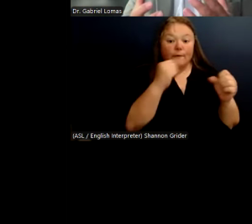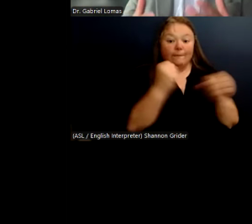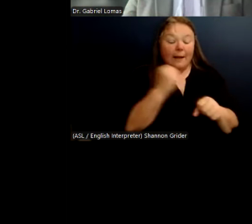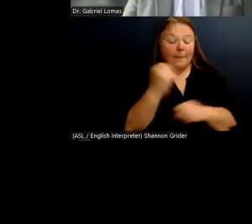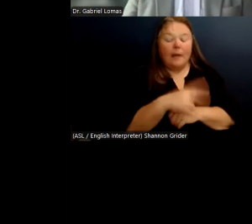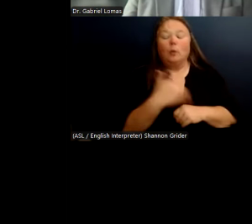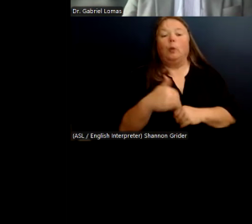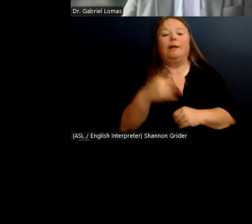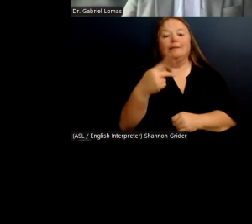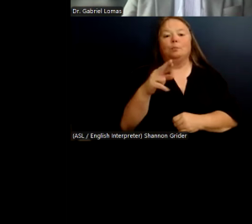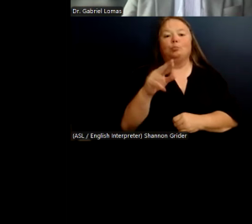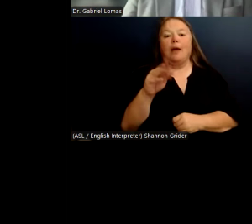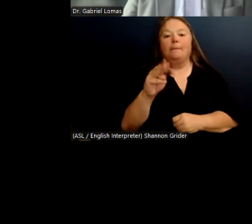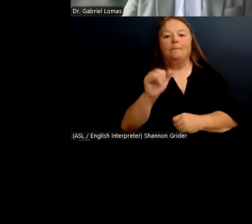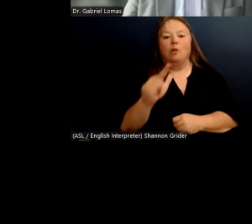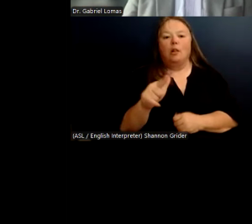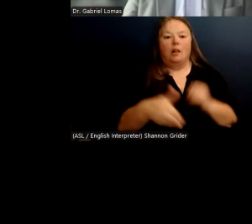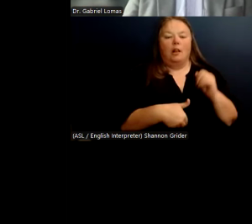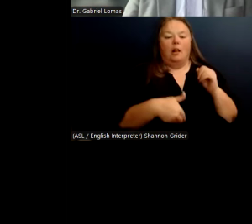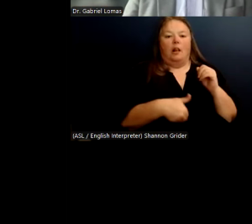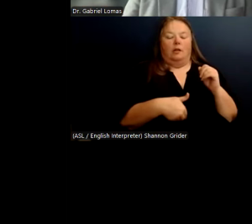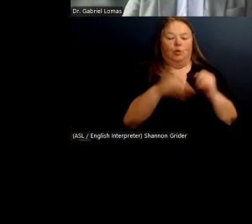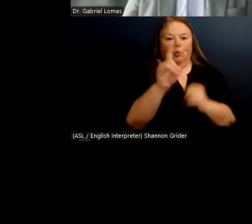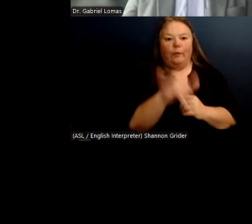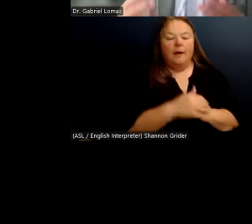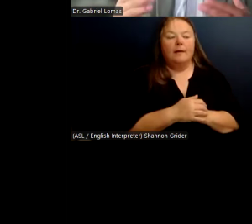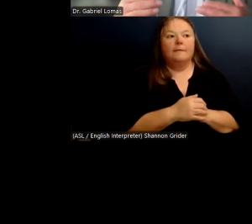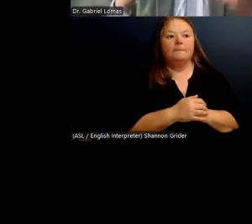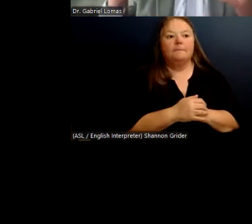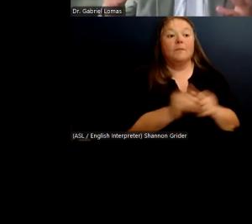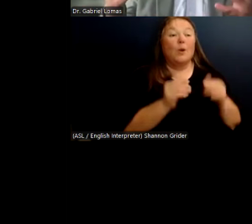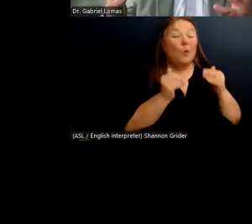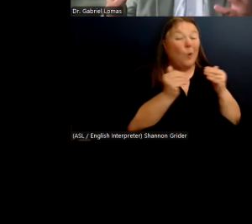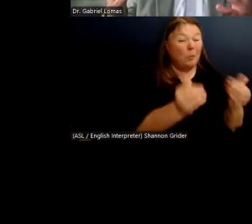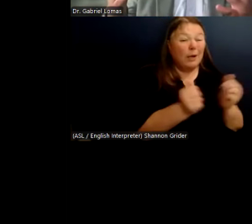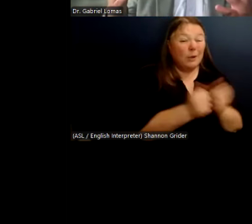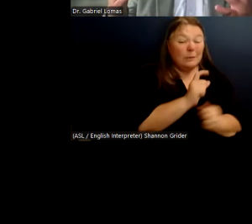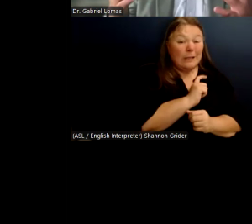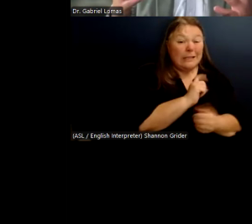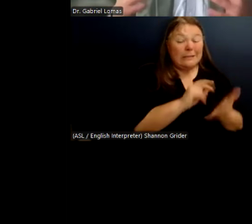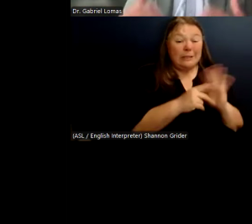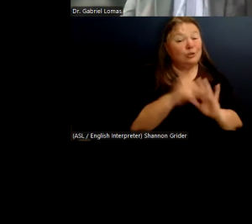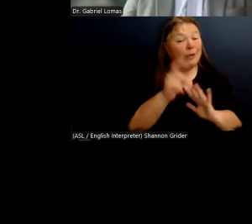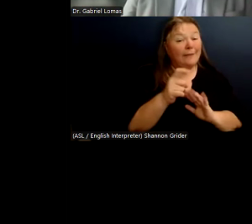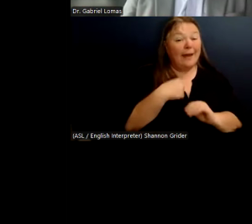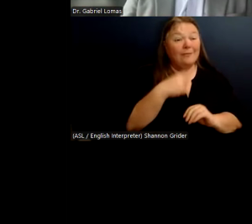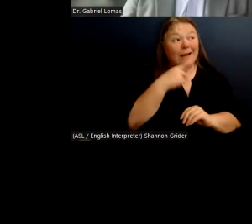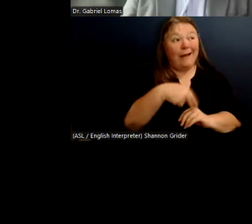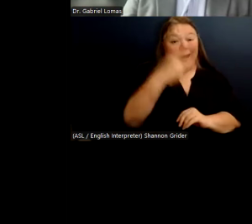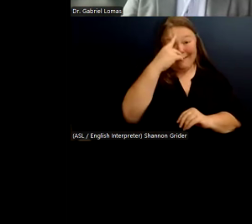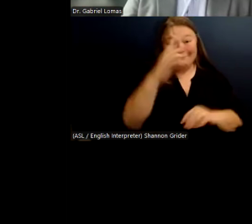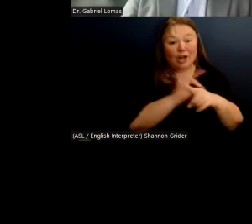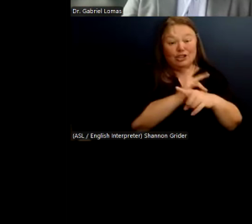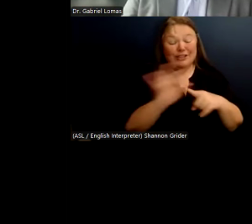to do something like that. So cooperating with the police requires a pretty high level functioning that I don't really see